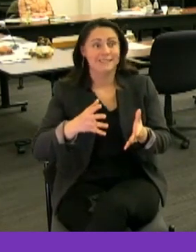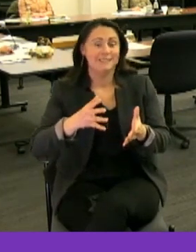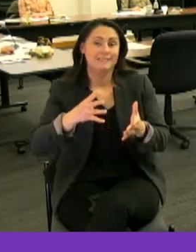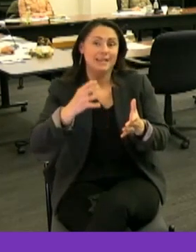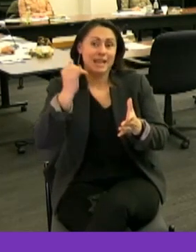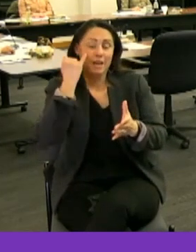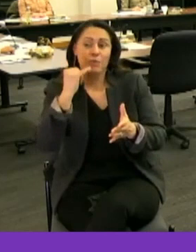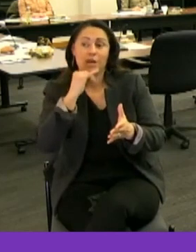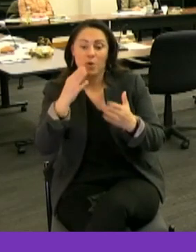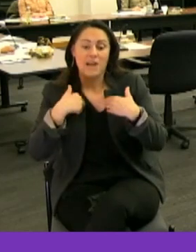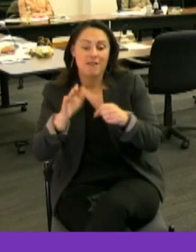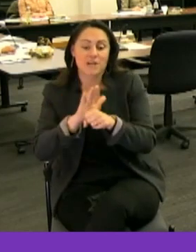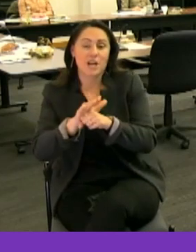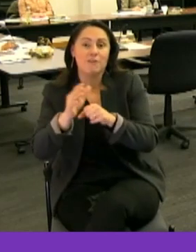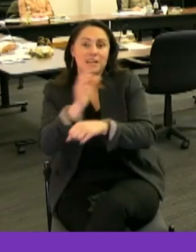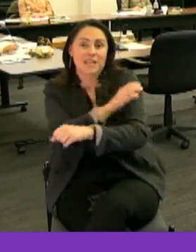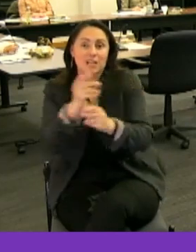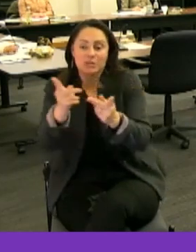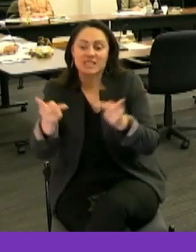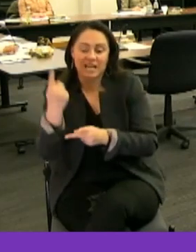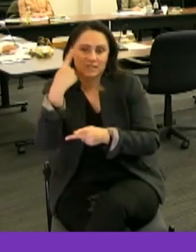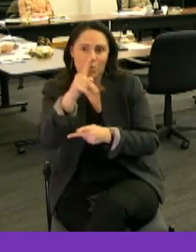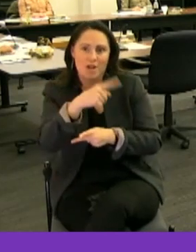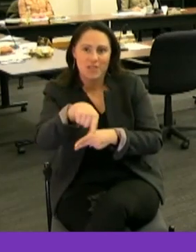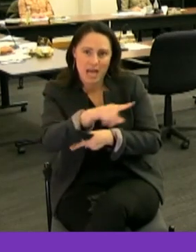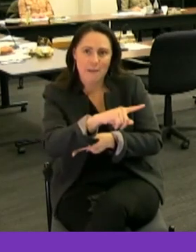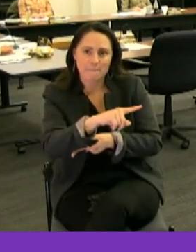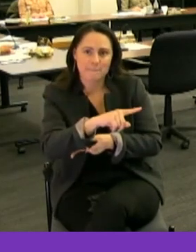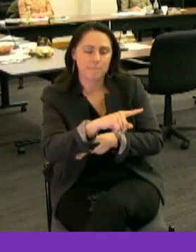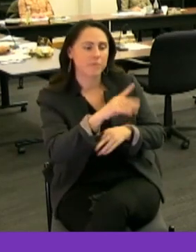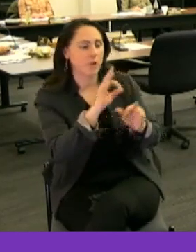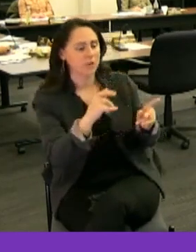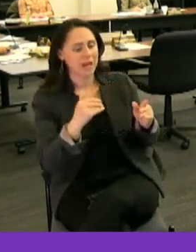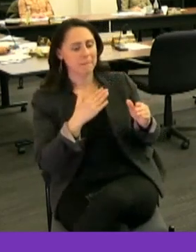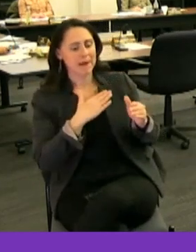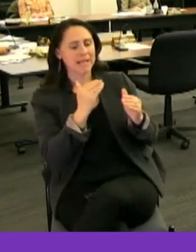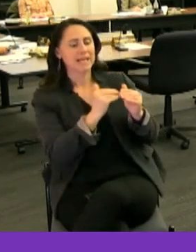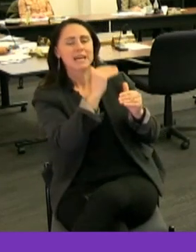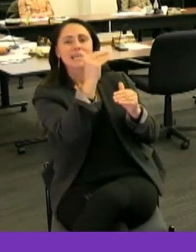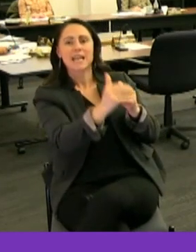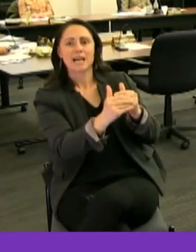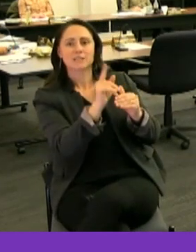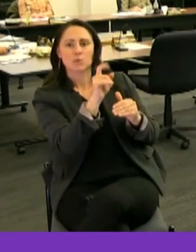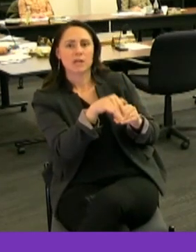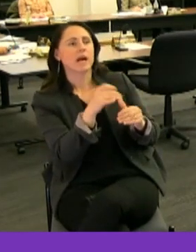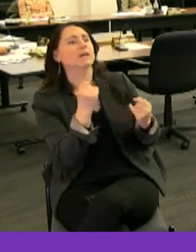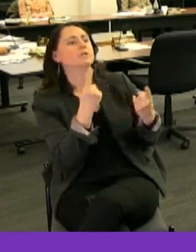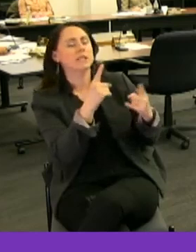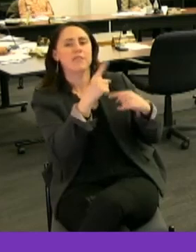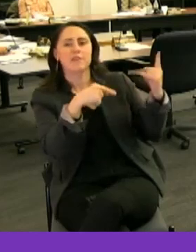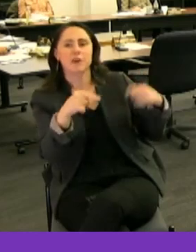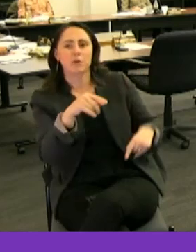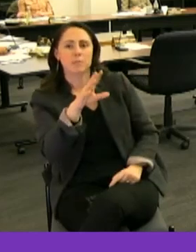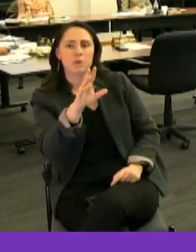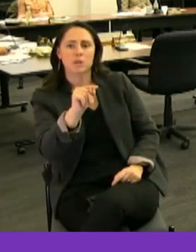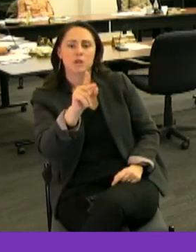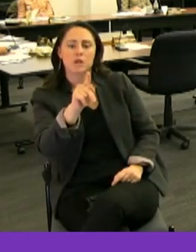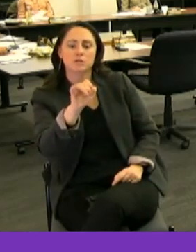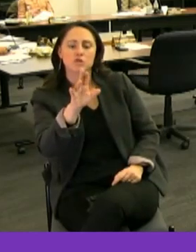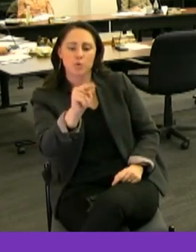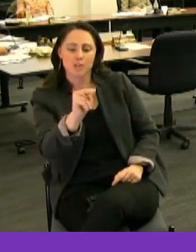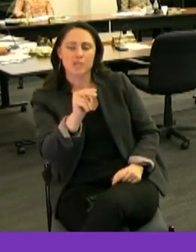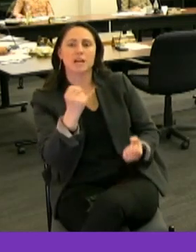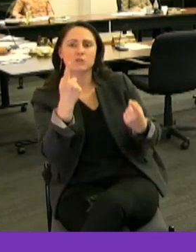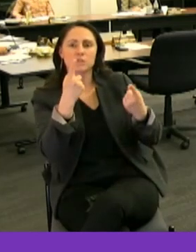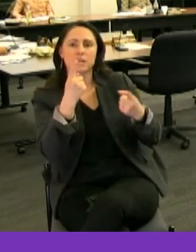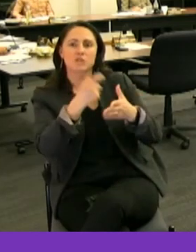huge liability. Correct. Thank you. But okay, here's my next question. So I understand the variable tuition. I understand that we charge